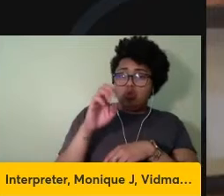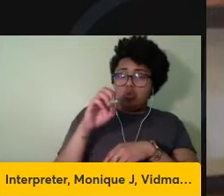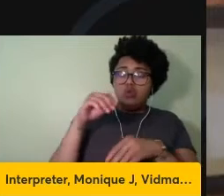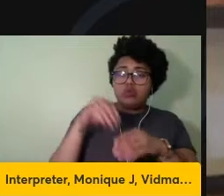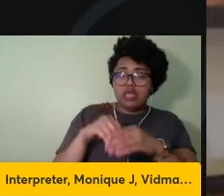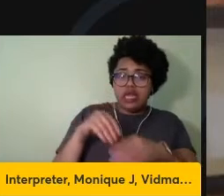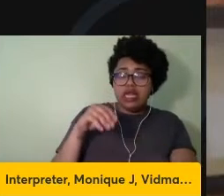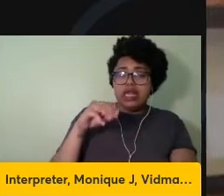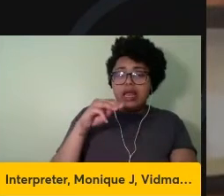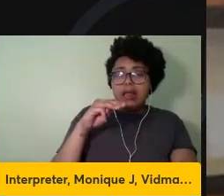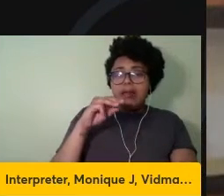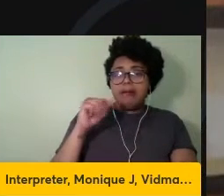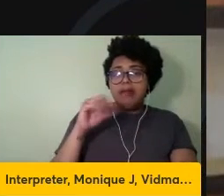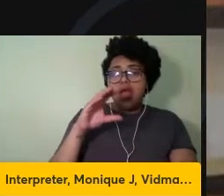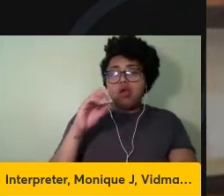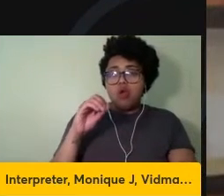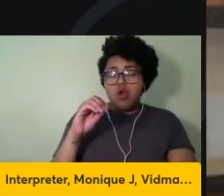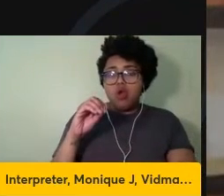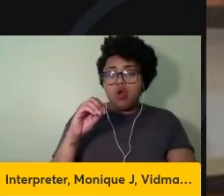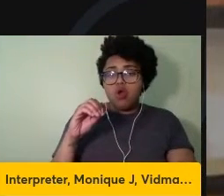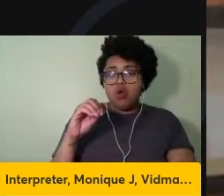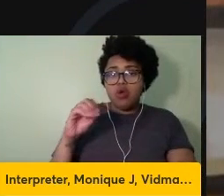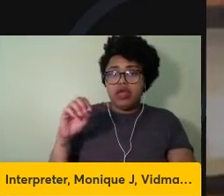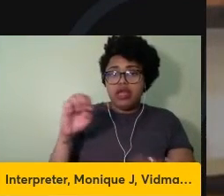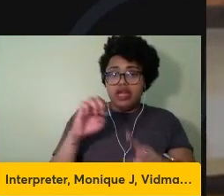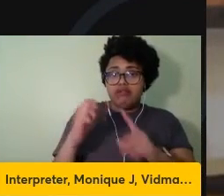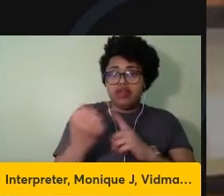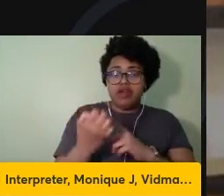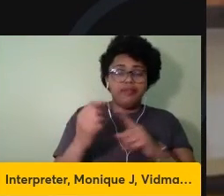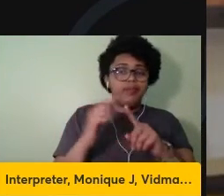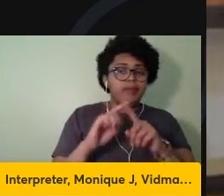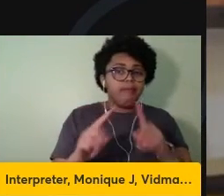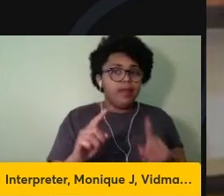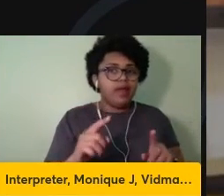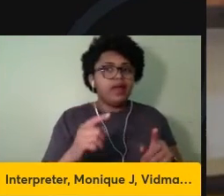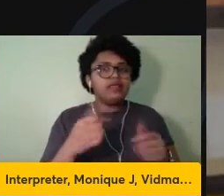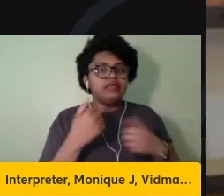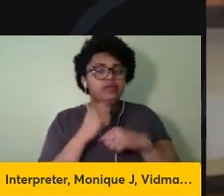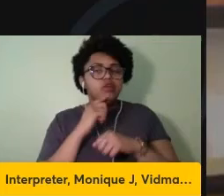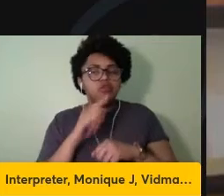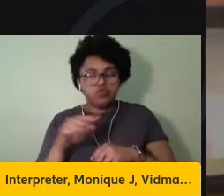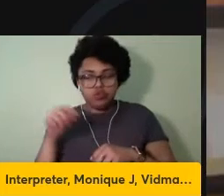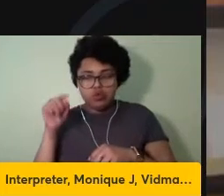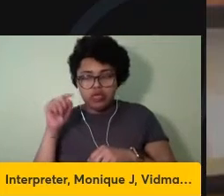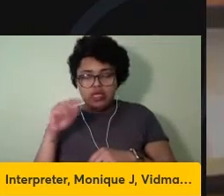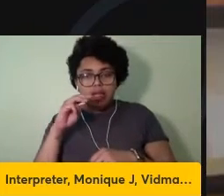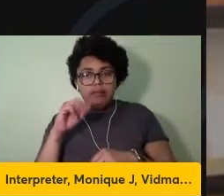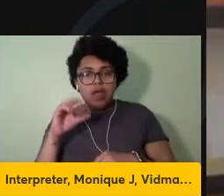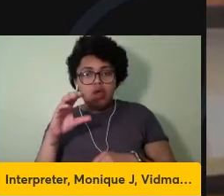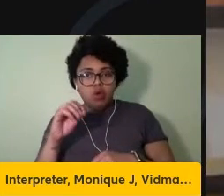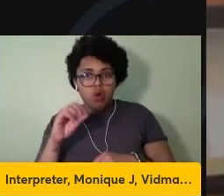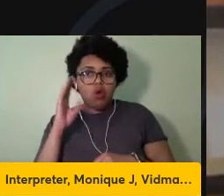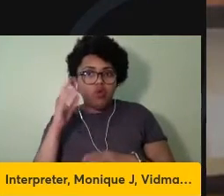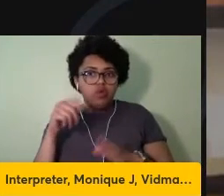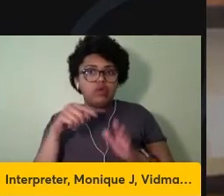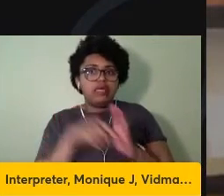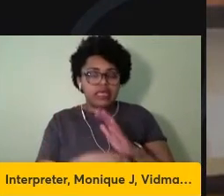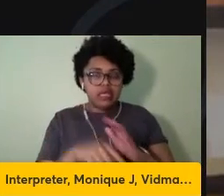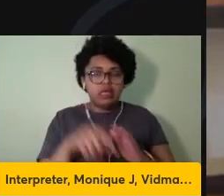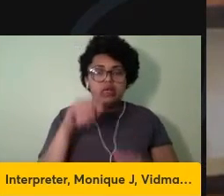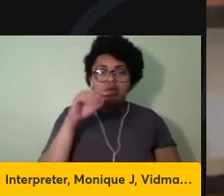promoting roles, but rather to make macrophages actively kill tumor cells. A lot of